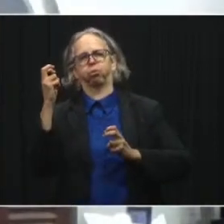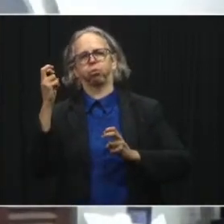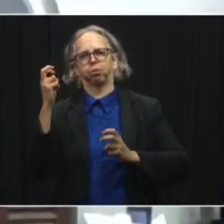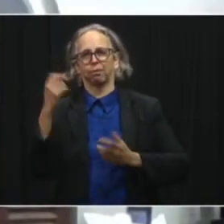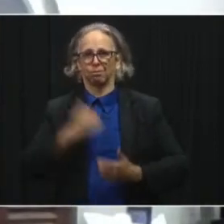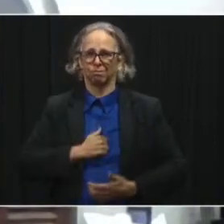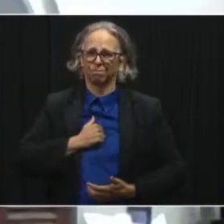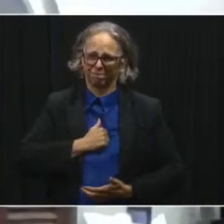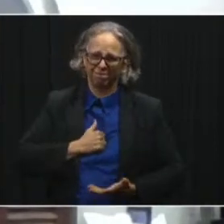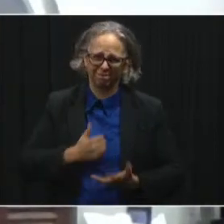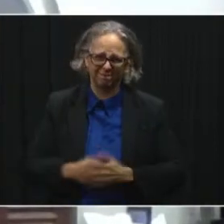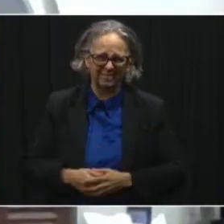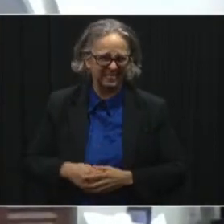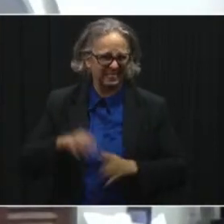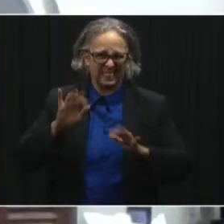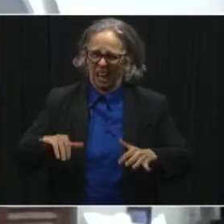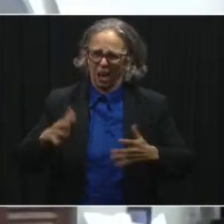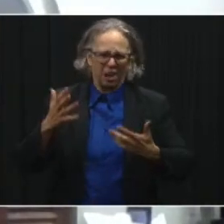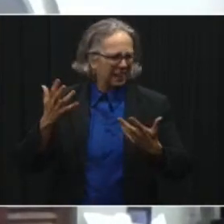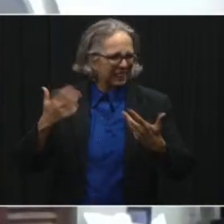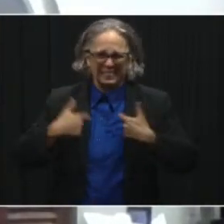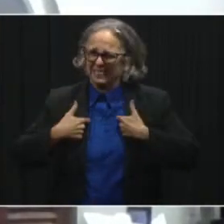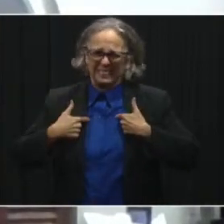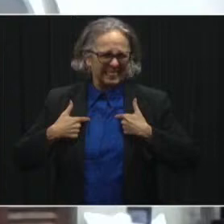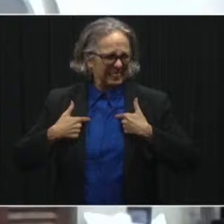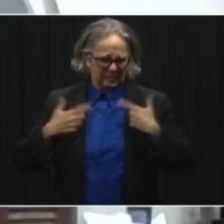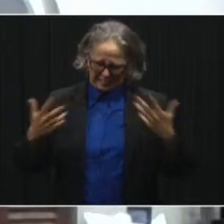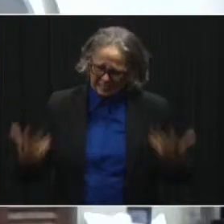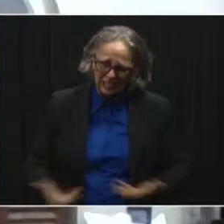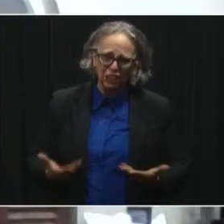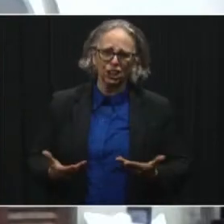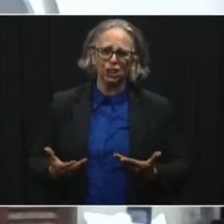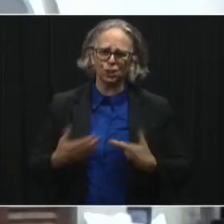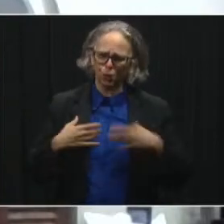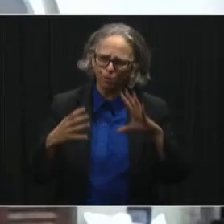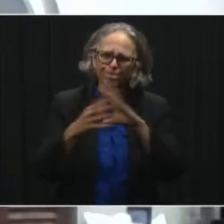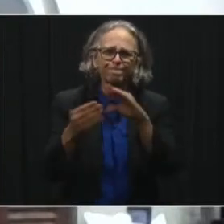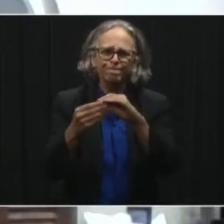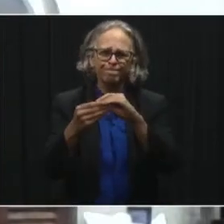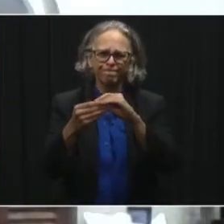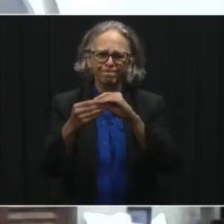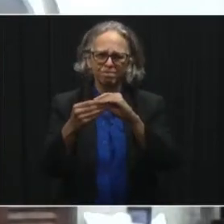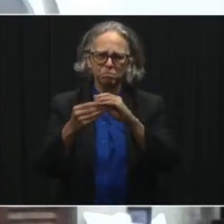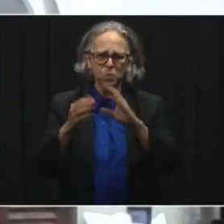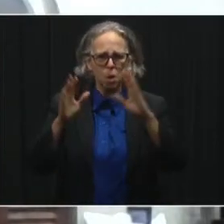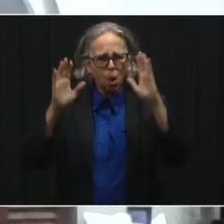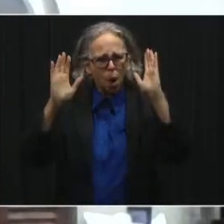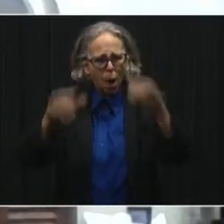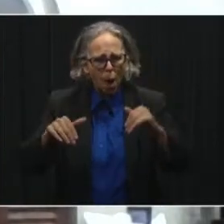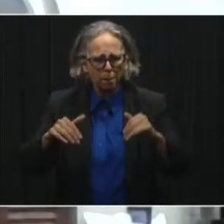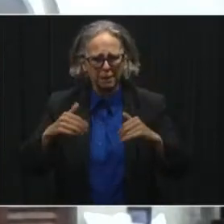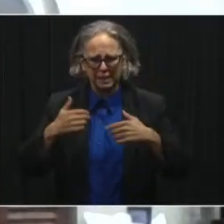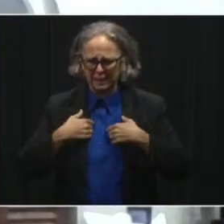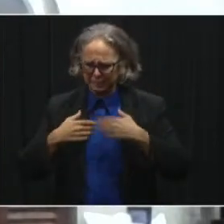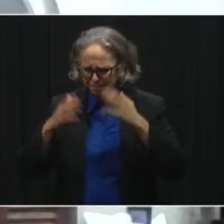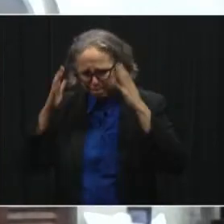my 2 cents on that matter. And I hope I stayed focused enough for you to pull something out of